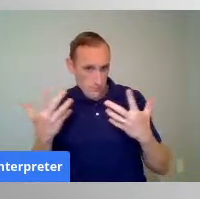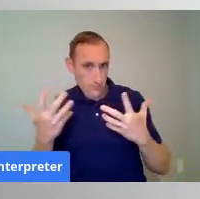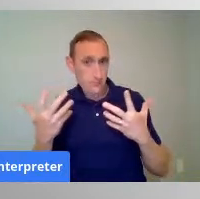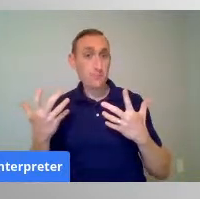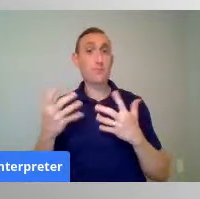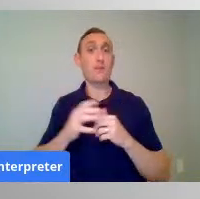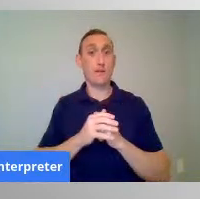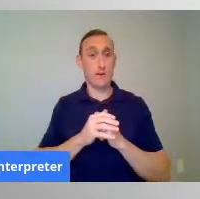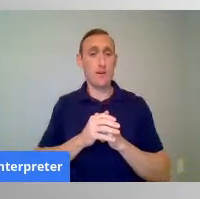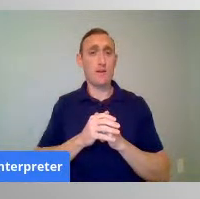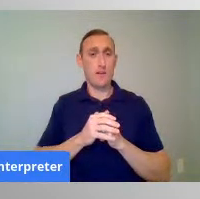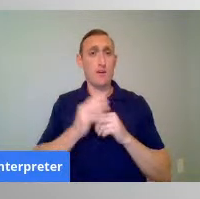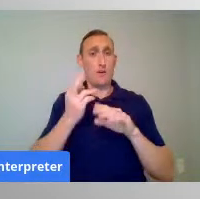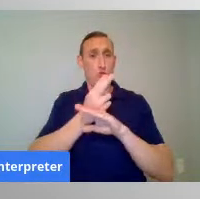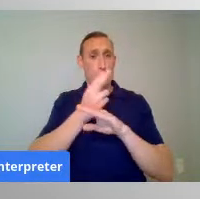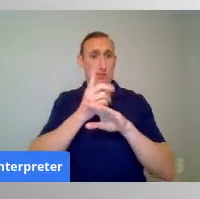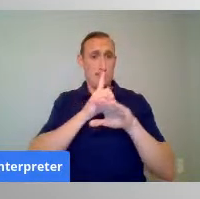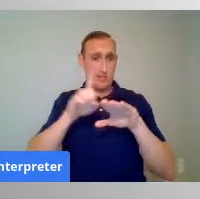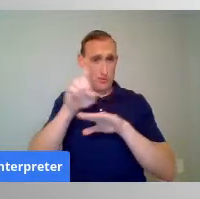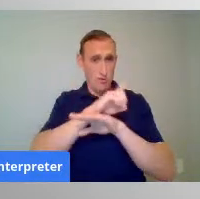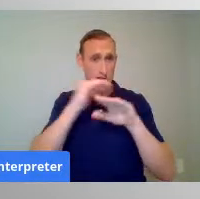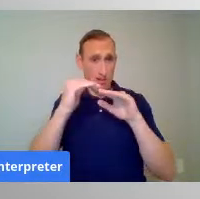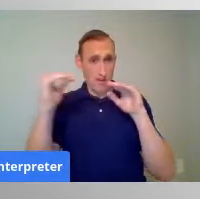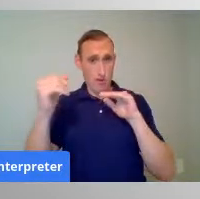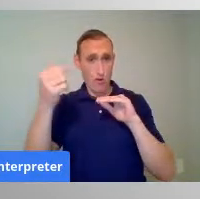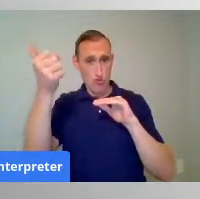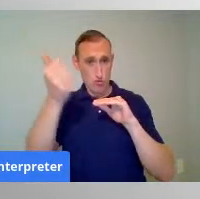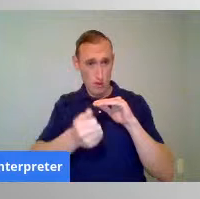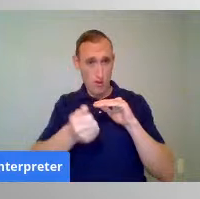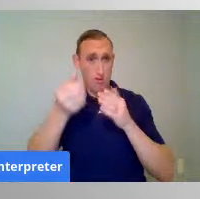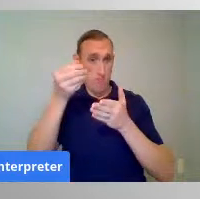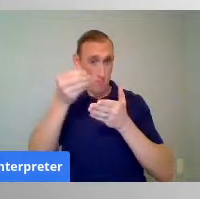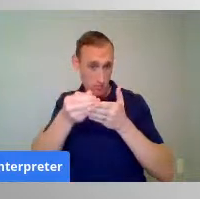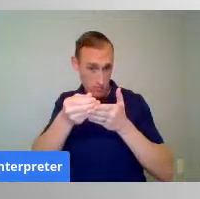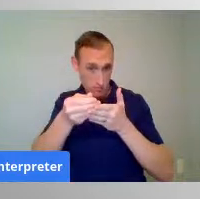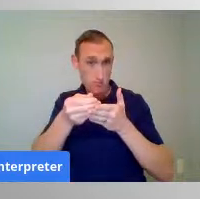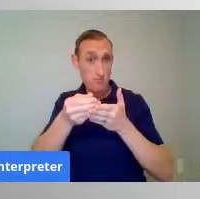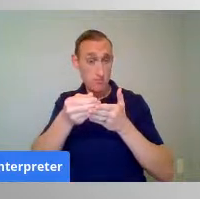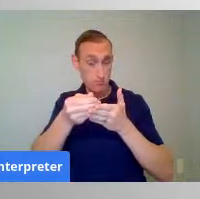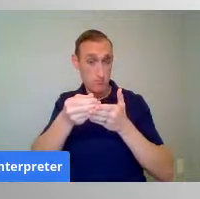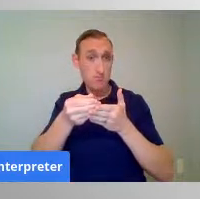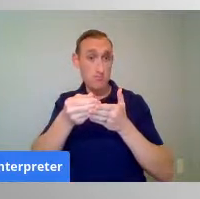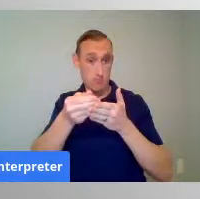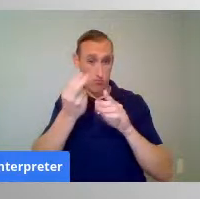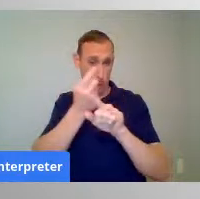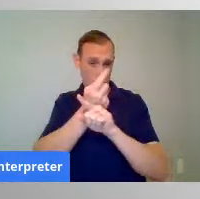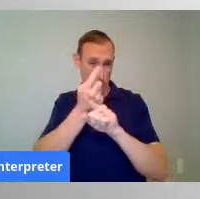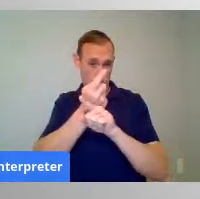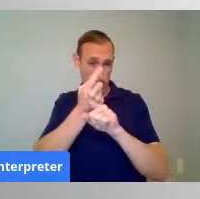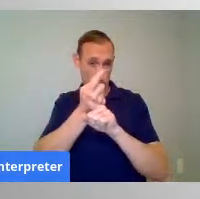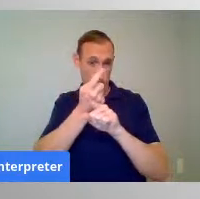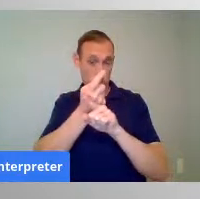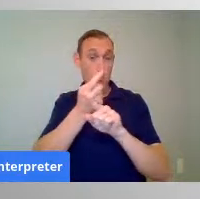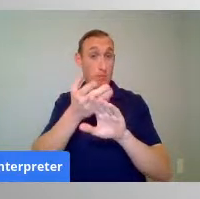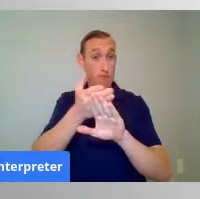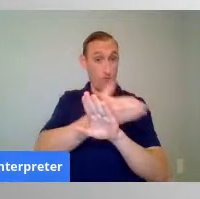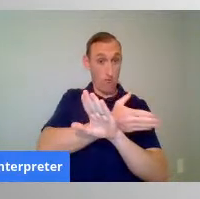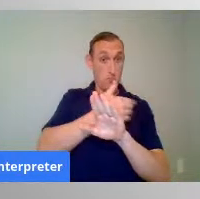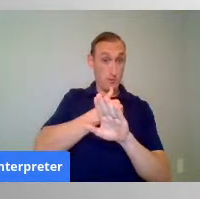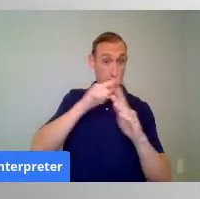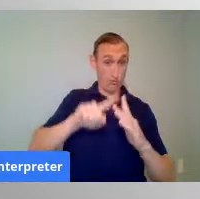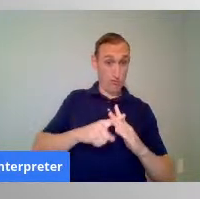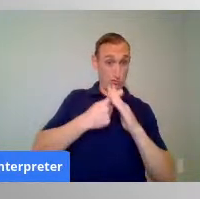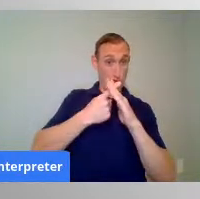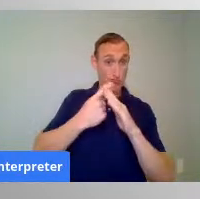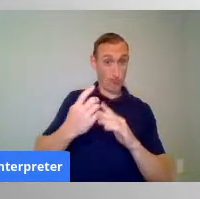that we use our district level grant funds. So prior to me starting, the summer school that year